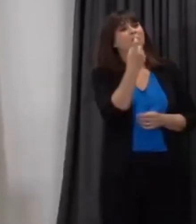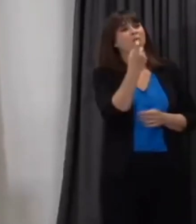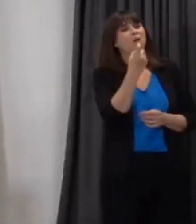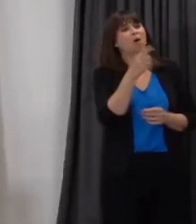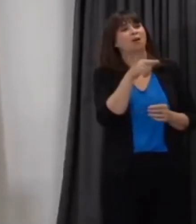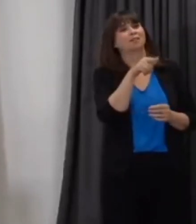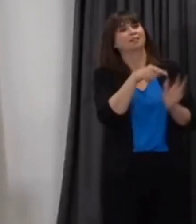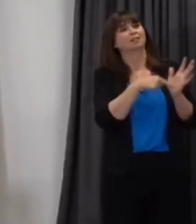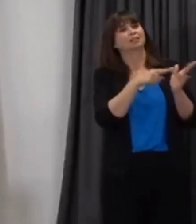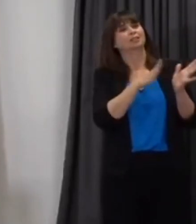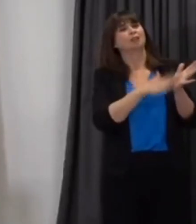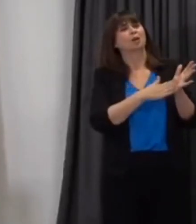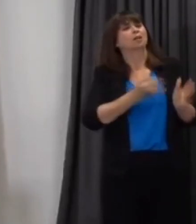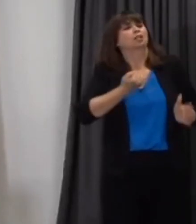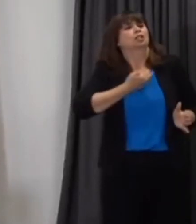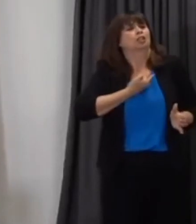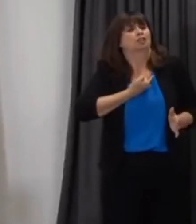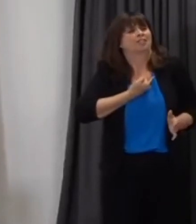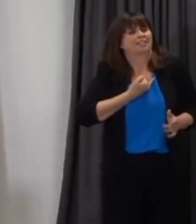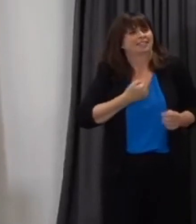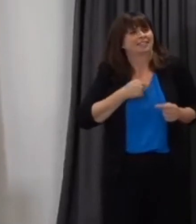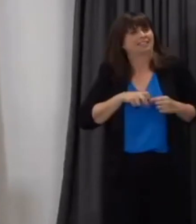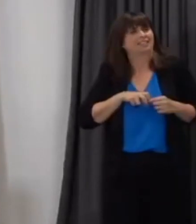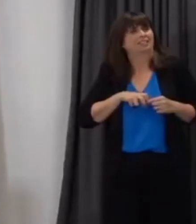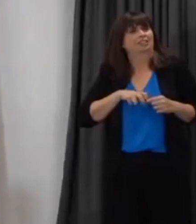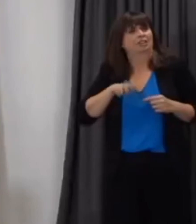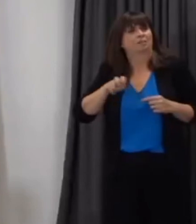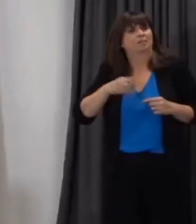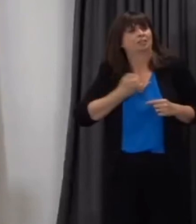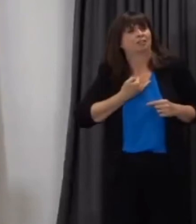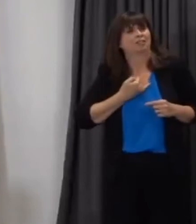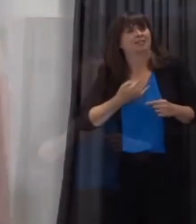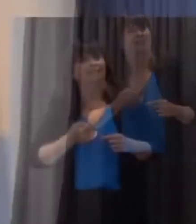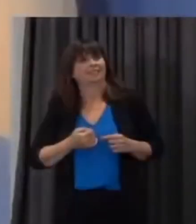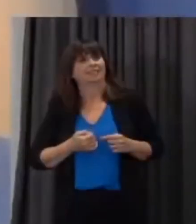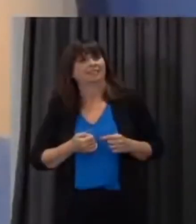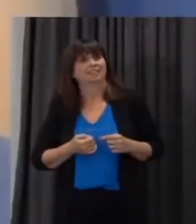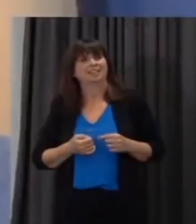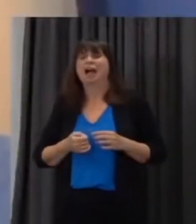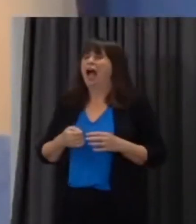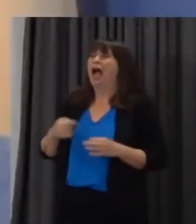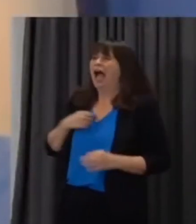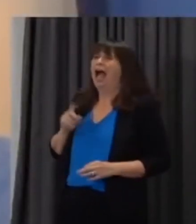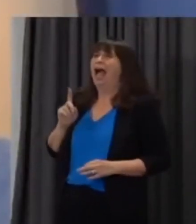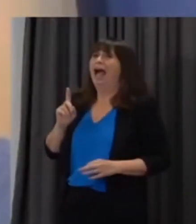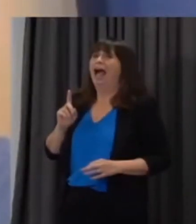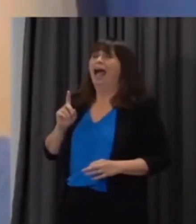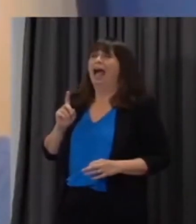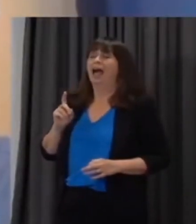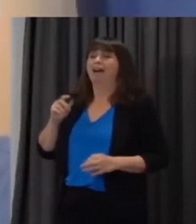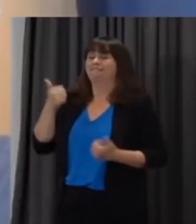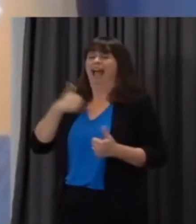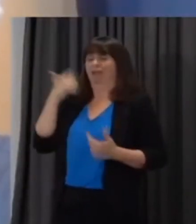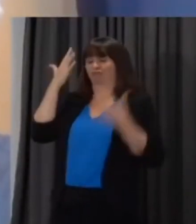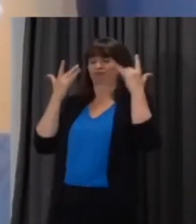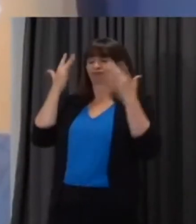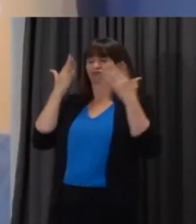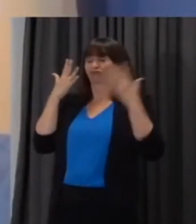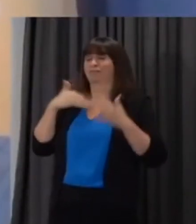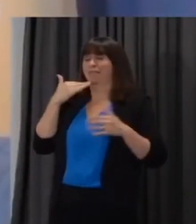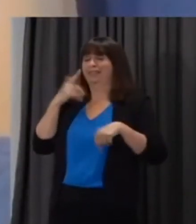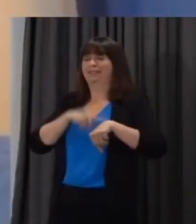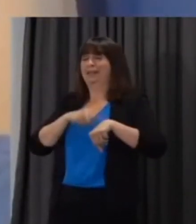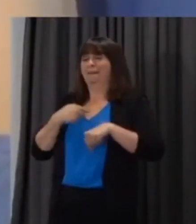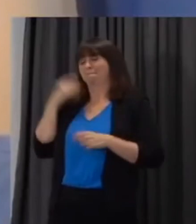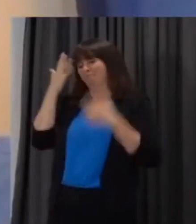question from tom i'm so sorry tom if we've rushed you very sorry i was i was hoping for a short breath to get my second question in but